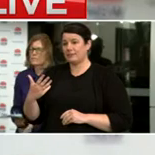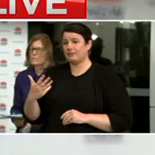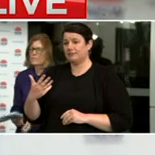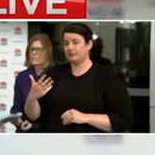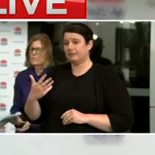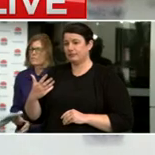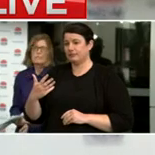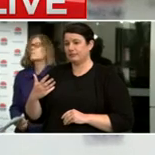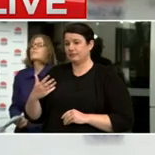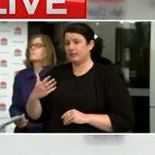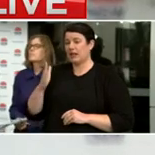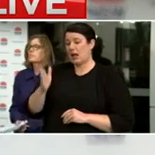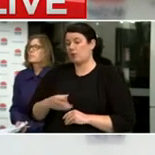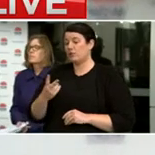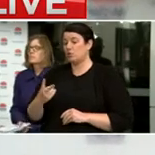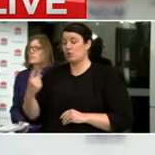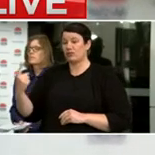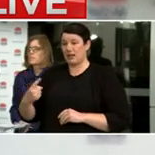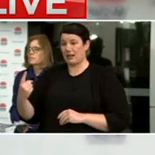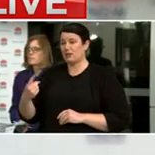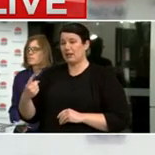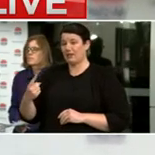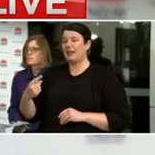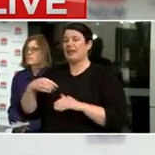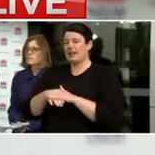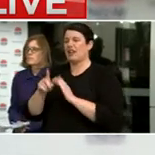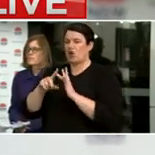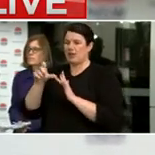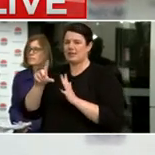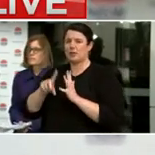29 of those people are in intensive care units.